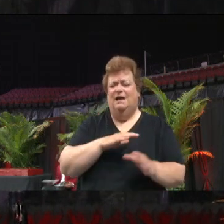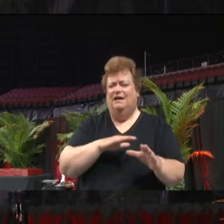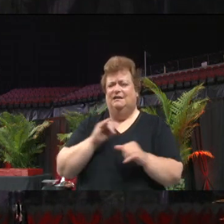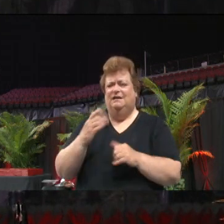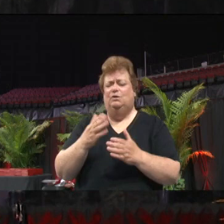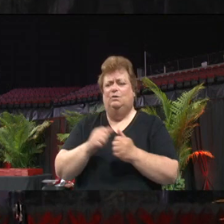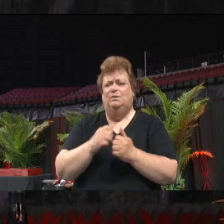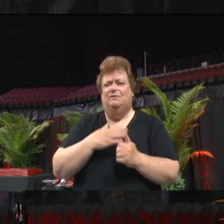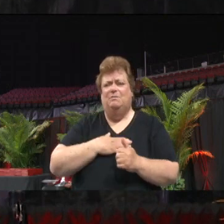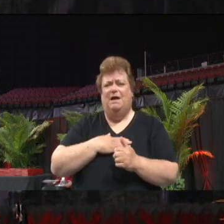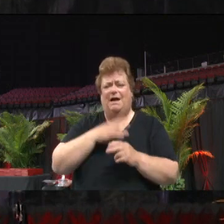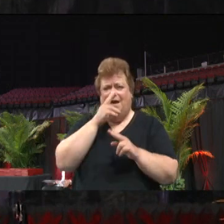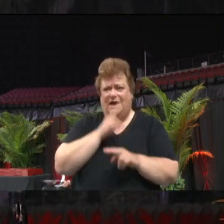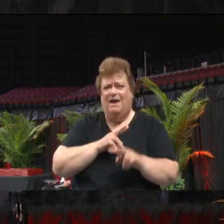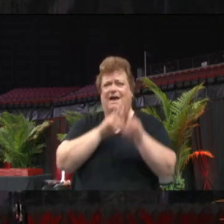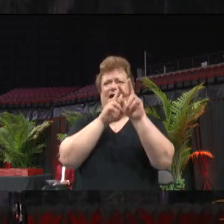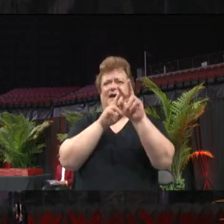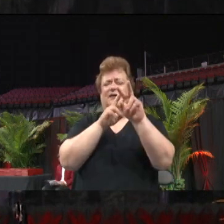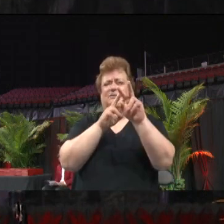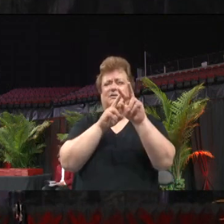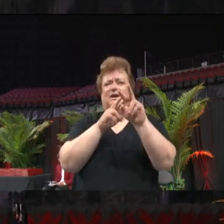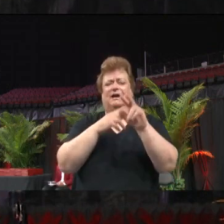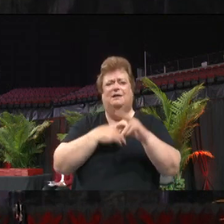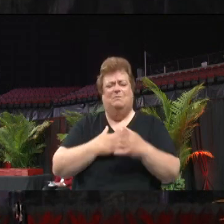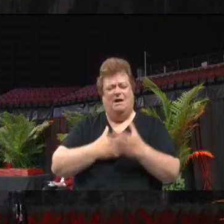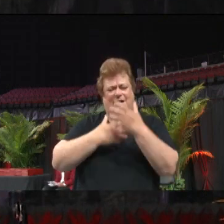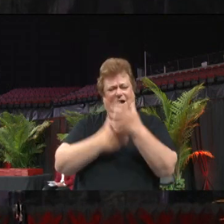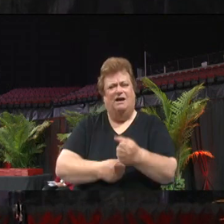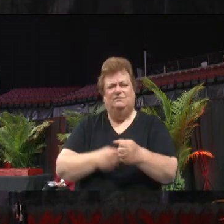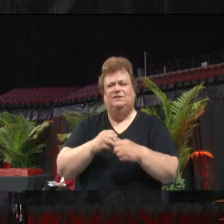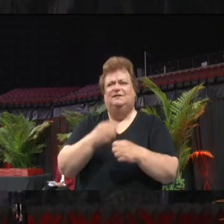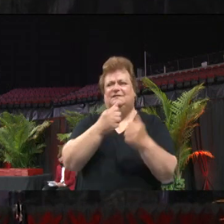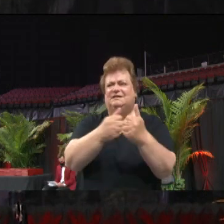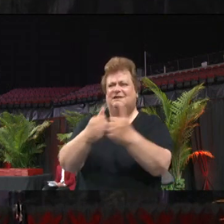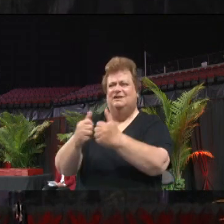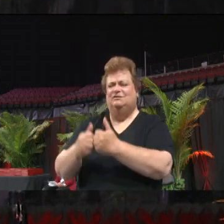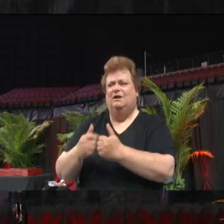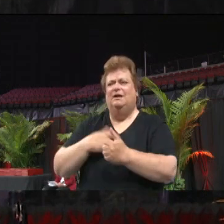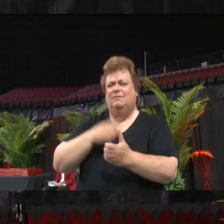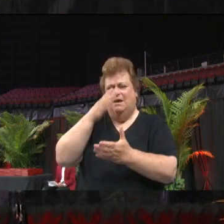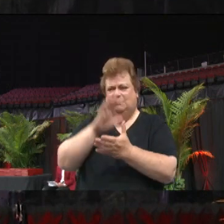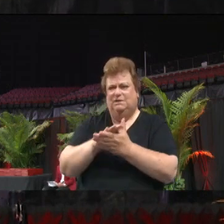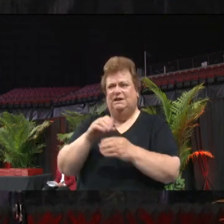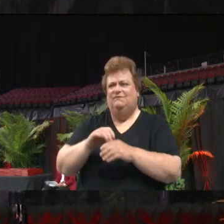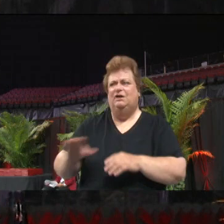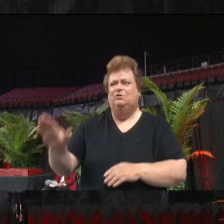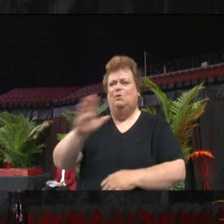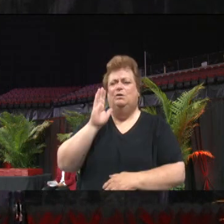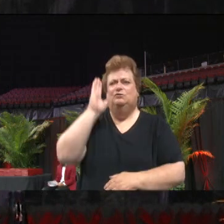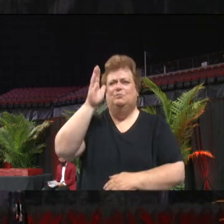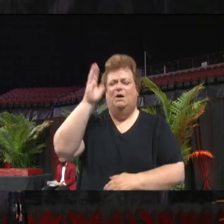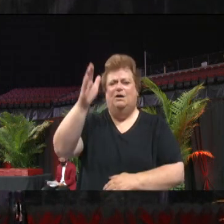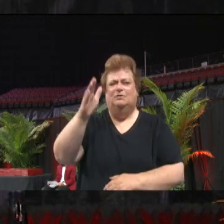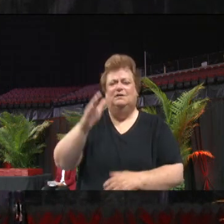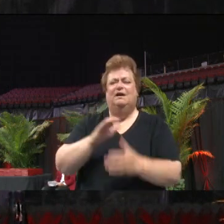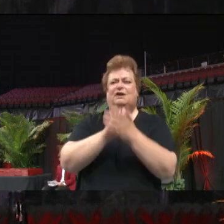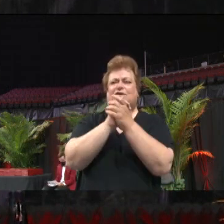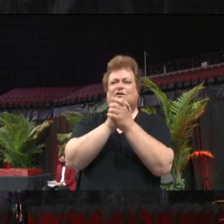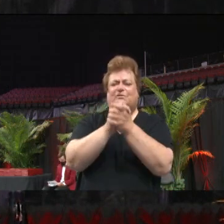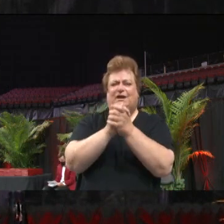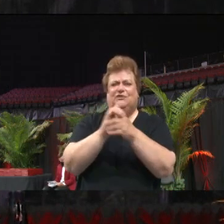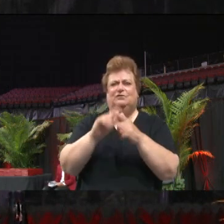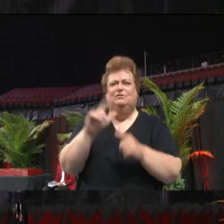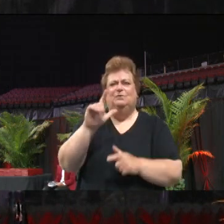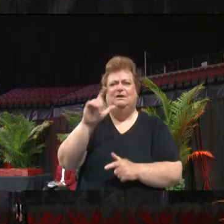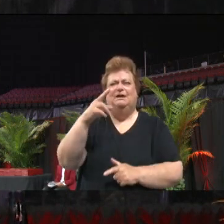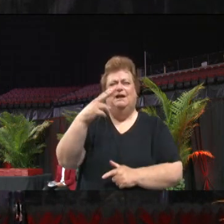with my admiration, my encouragement, my confidence in each and every one of you, and my belief of your tomorrows. Congratulations to the Lincoln